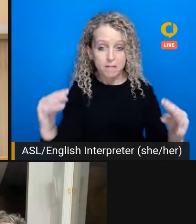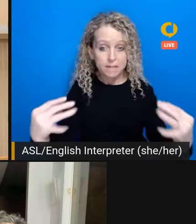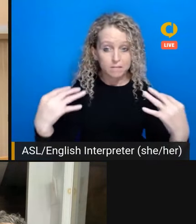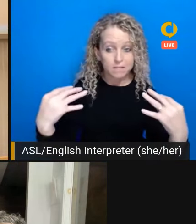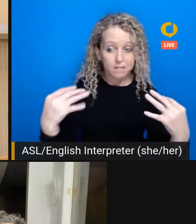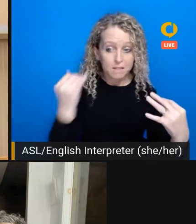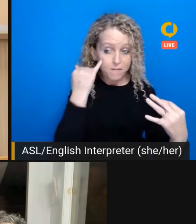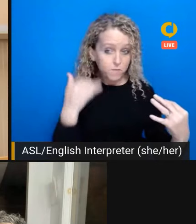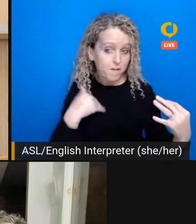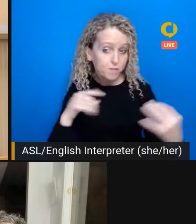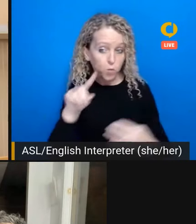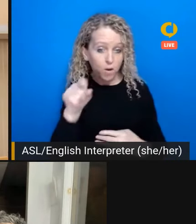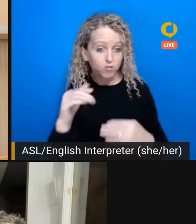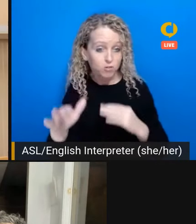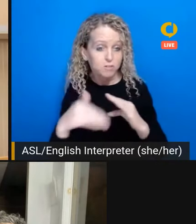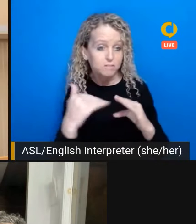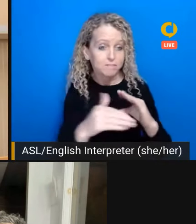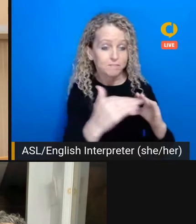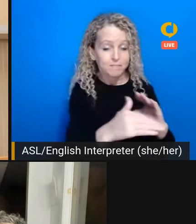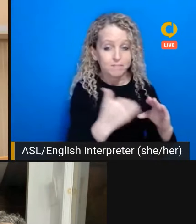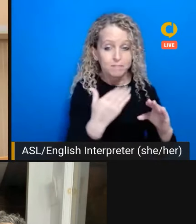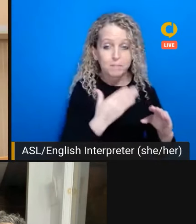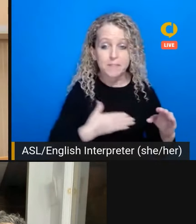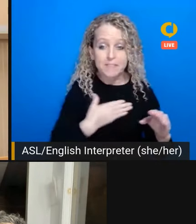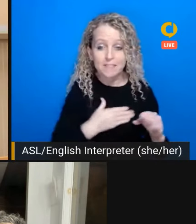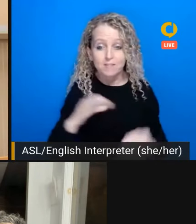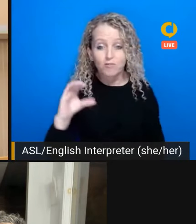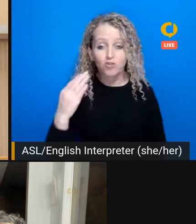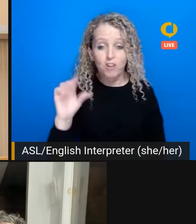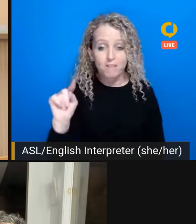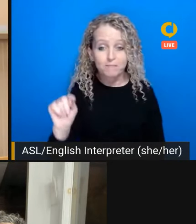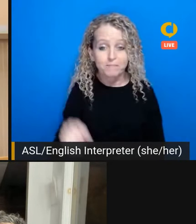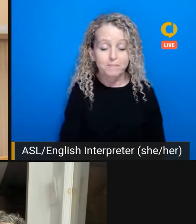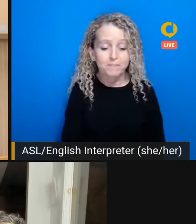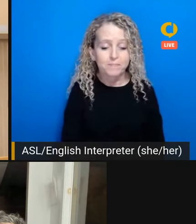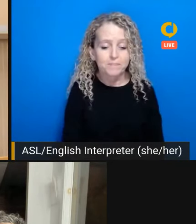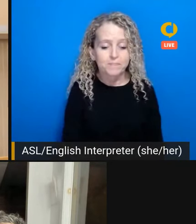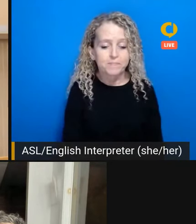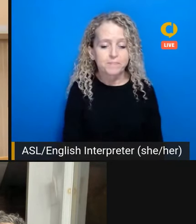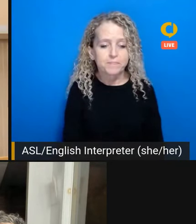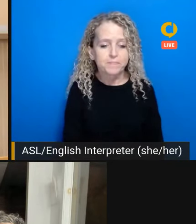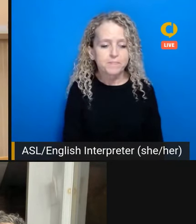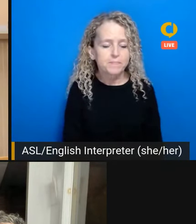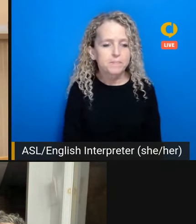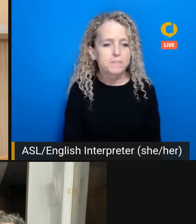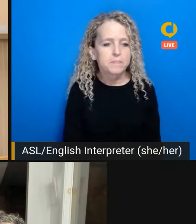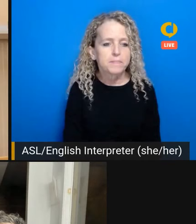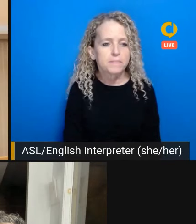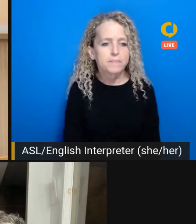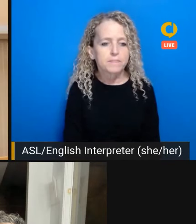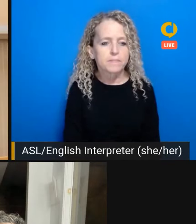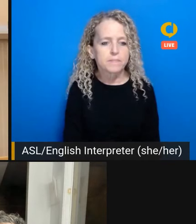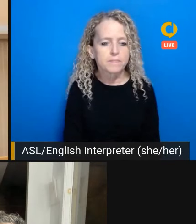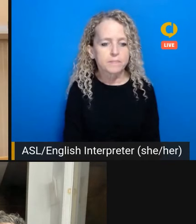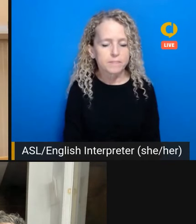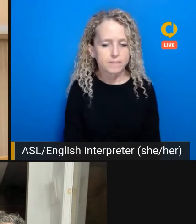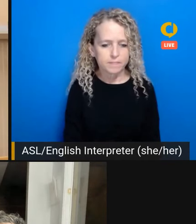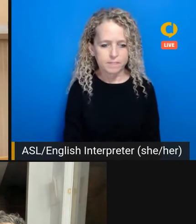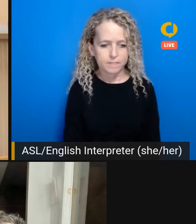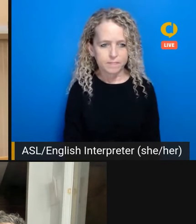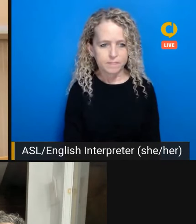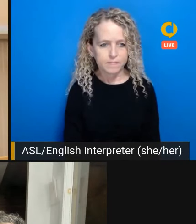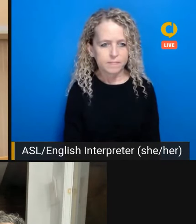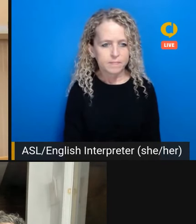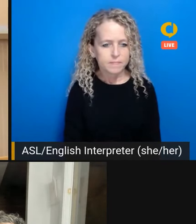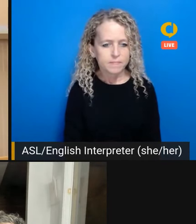them to us. But then now I'm going to jump back in and ask, I'll ask you to respond to